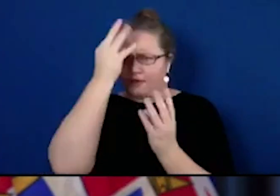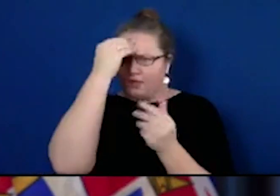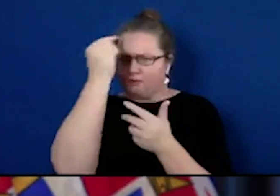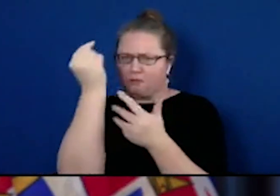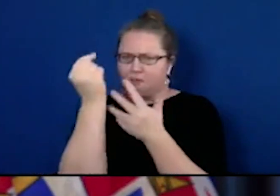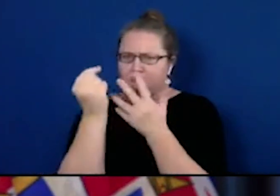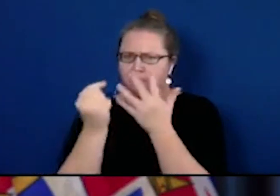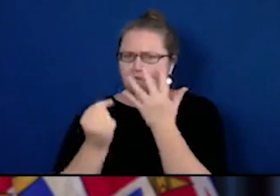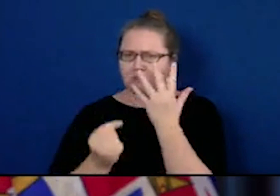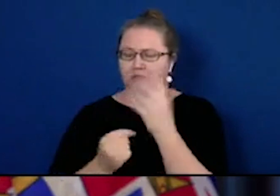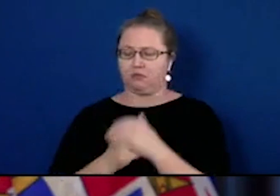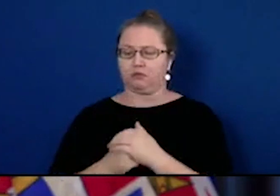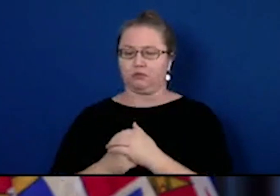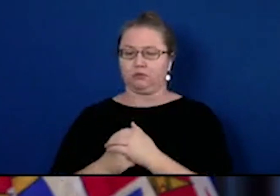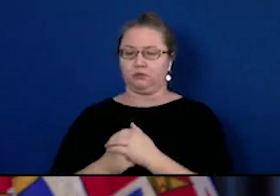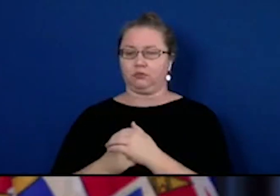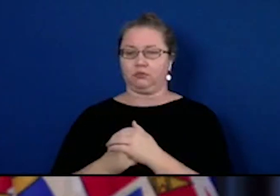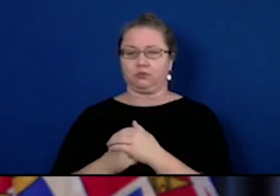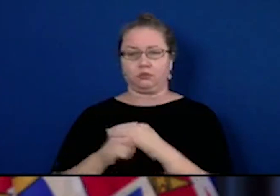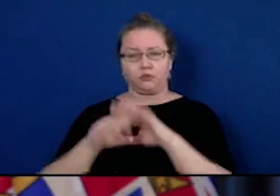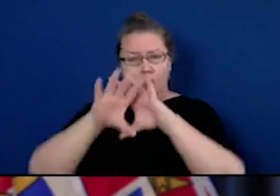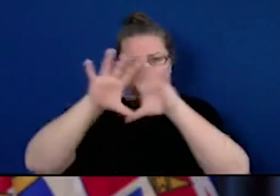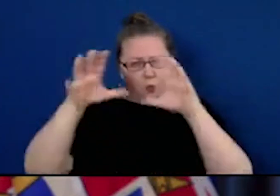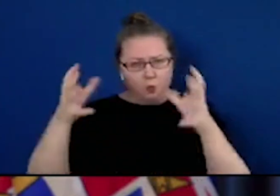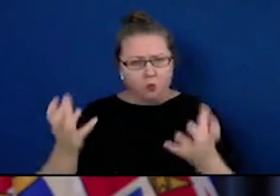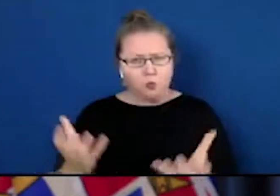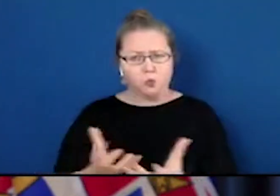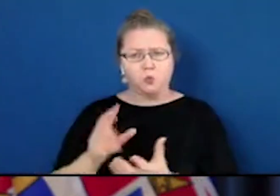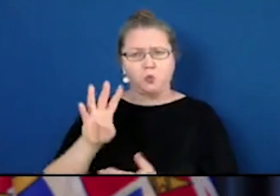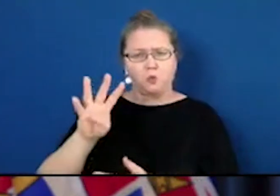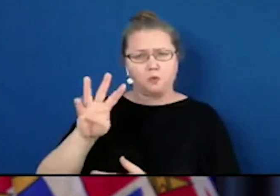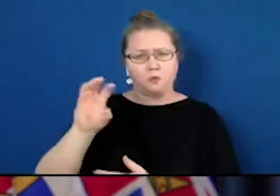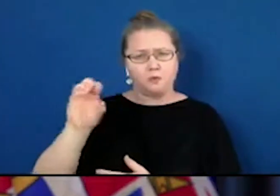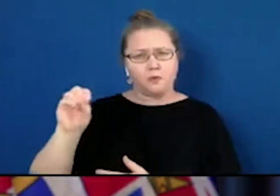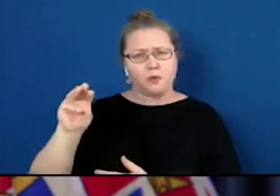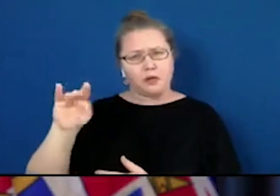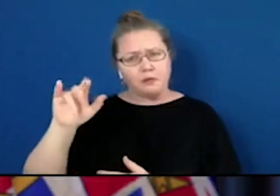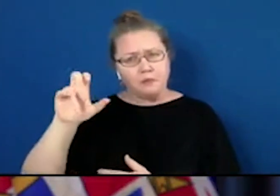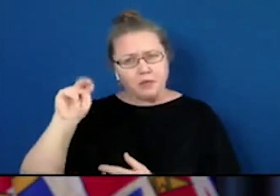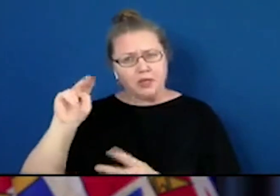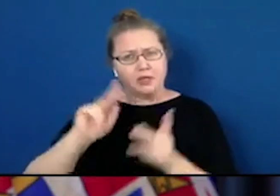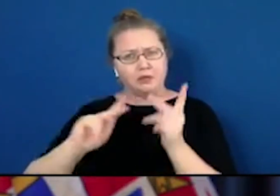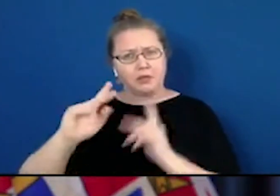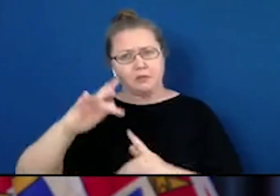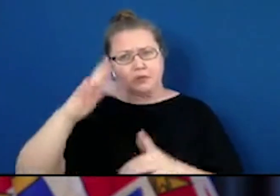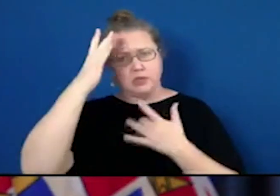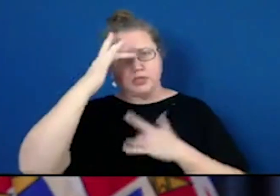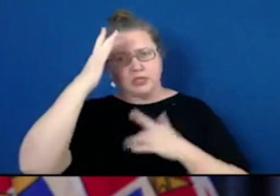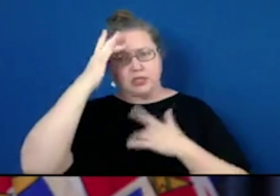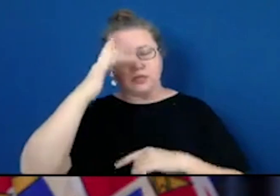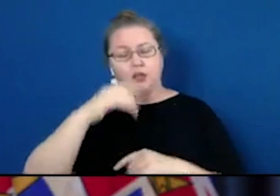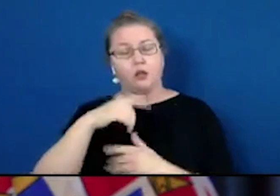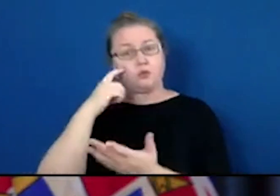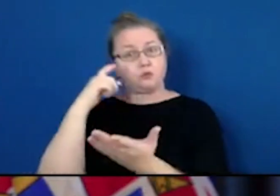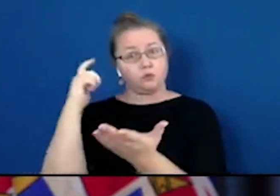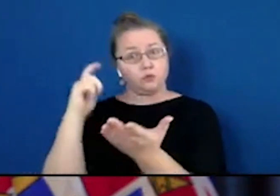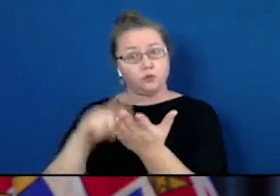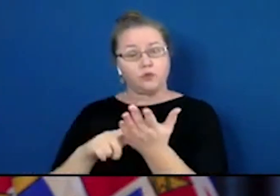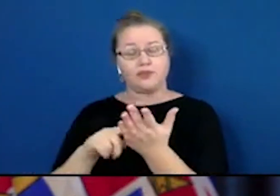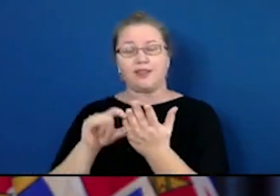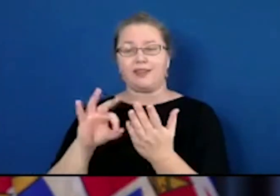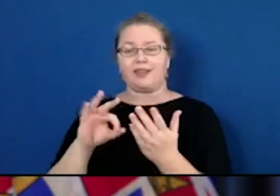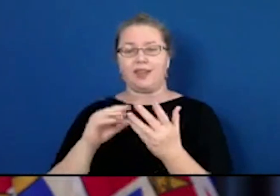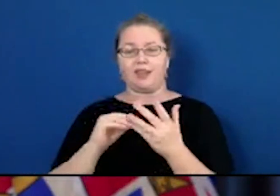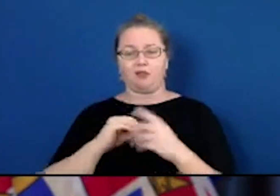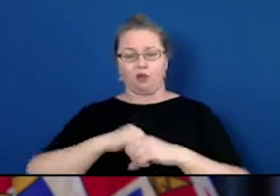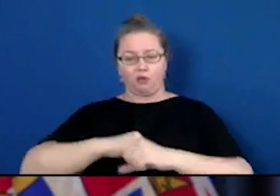we've learned from the now 40 million people around the world and the outbreaks that we're seeing is that when you have those layers of protection